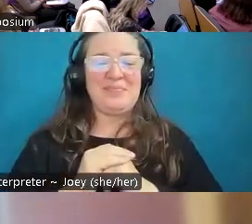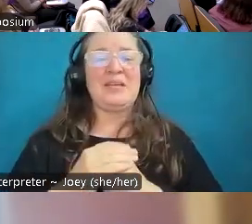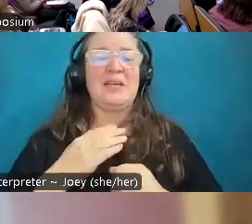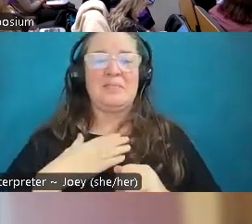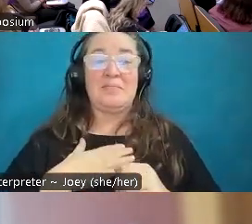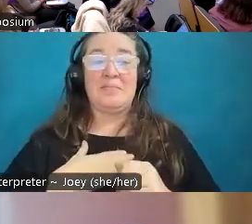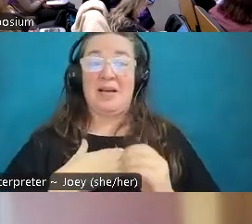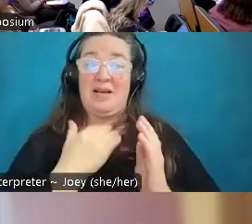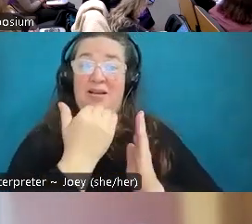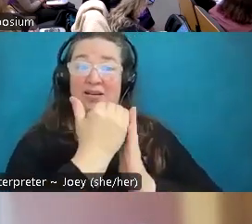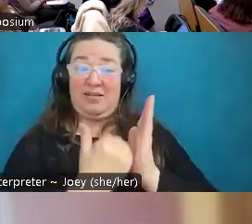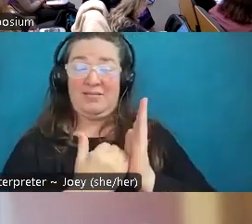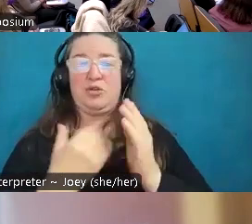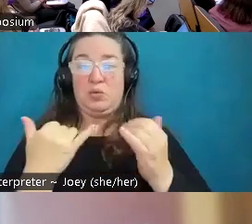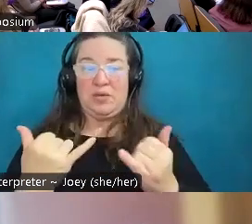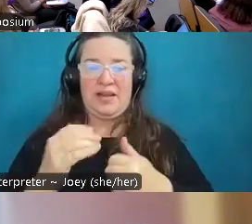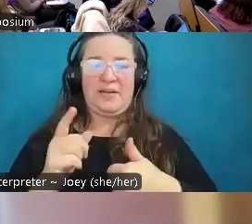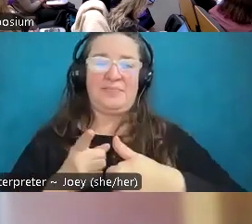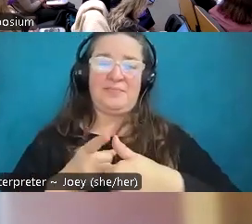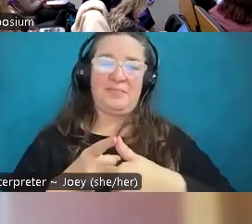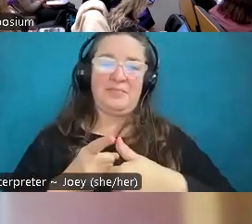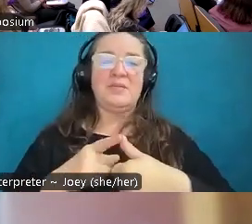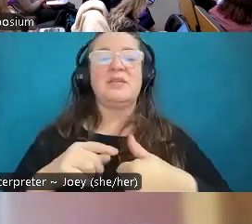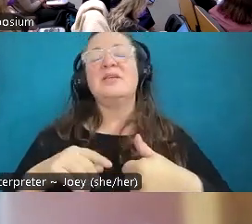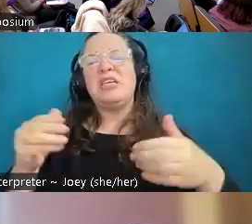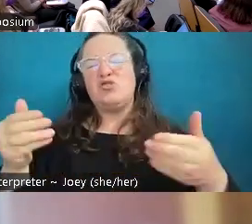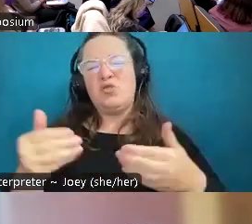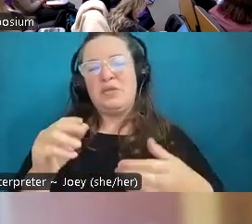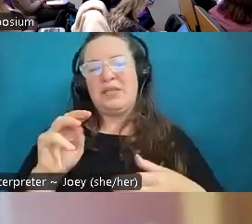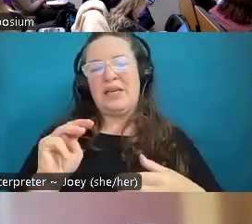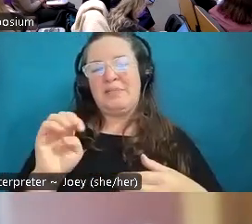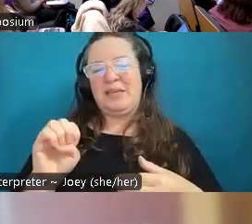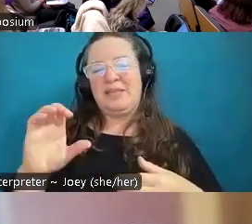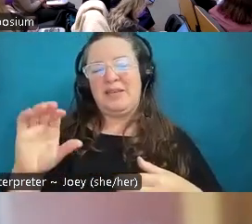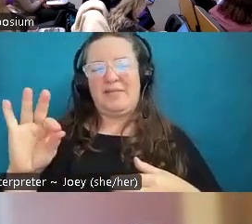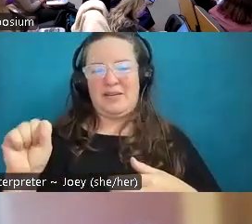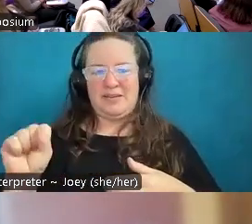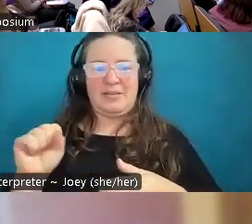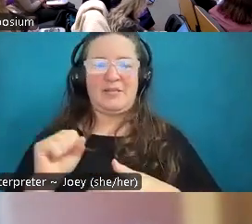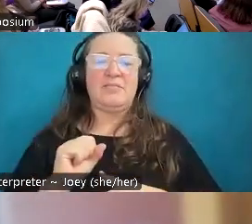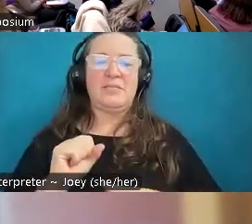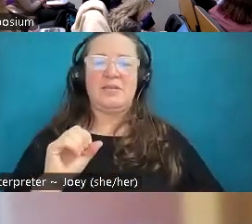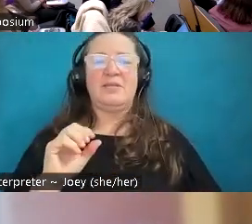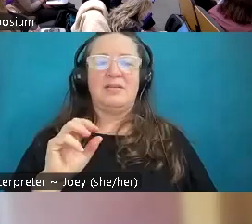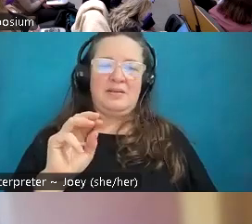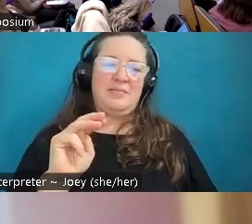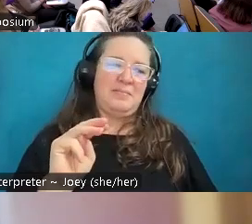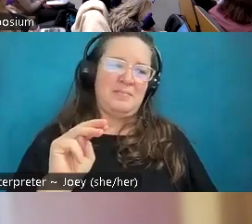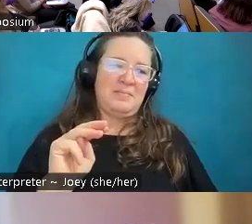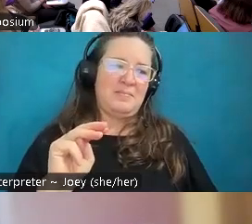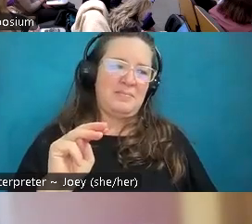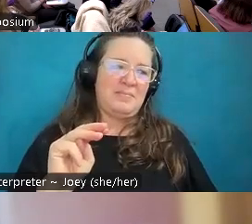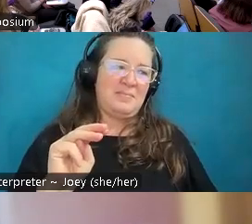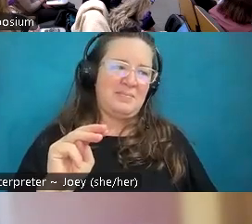going to start with an introduction to MECFS, myalgic